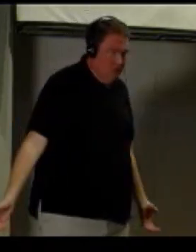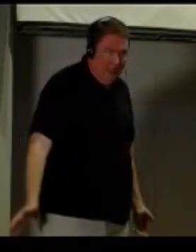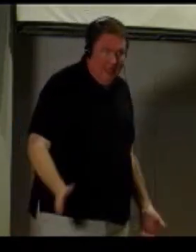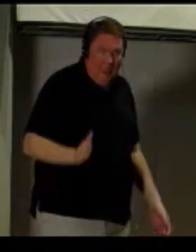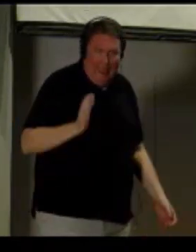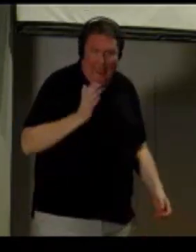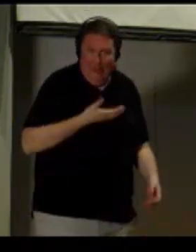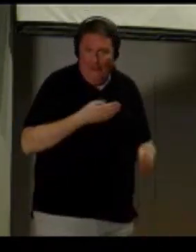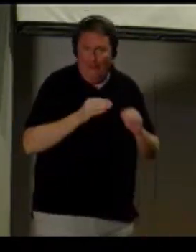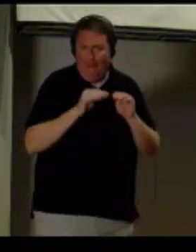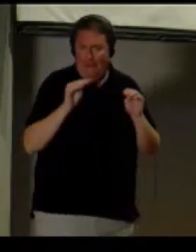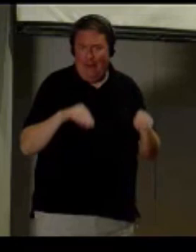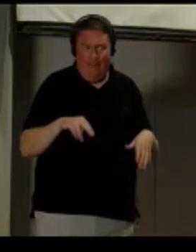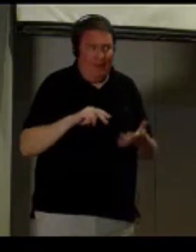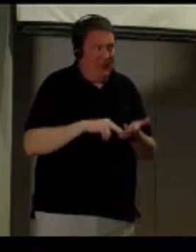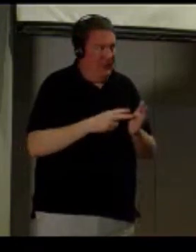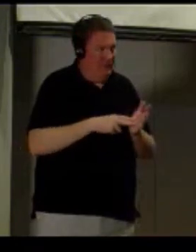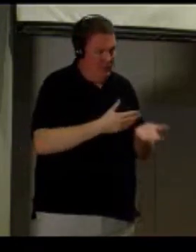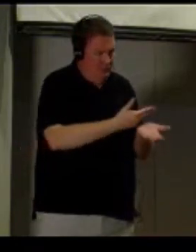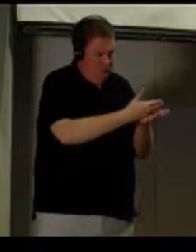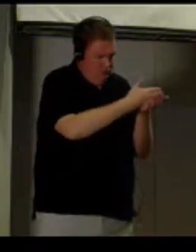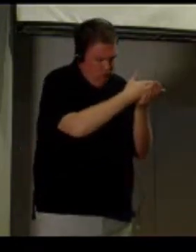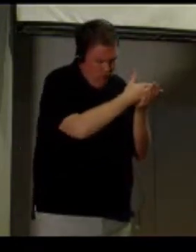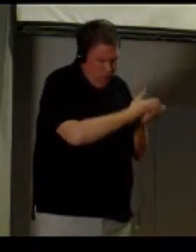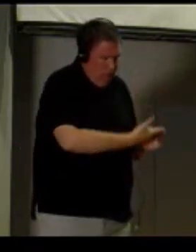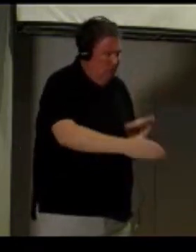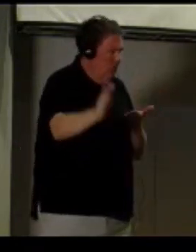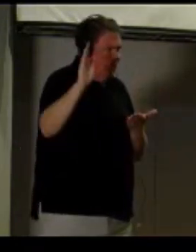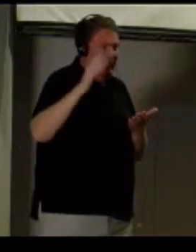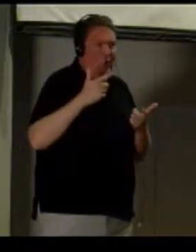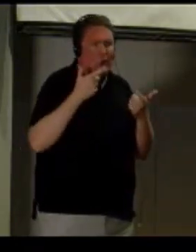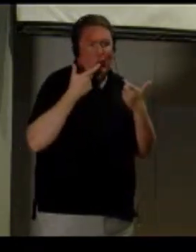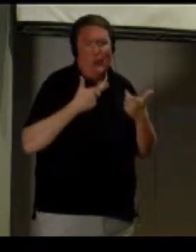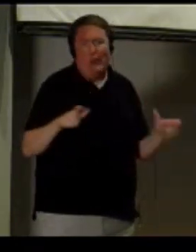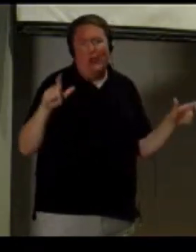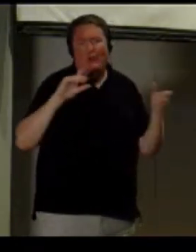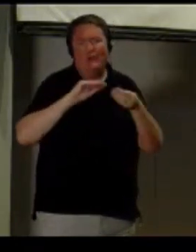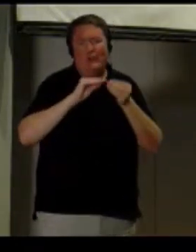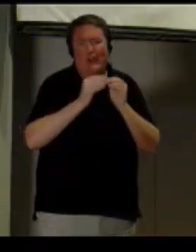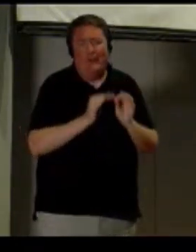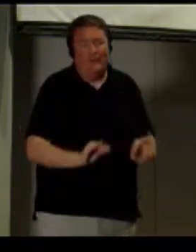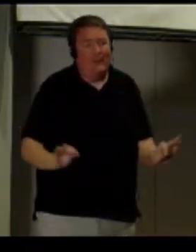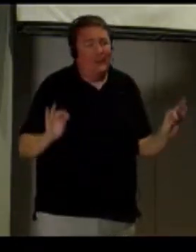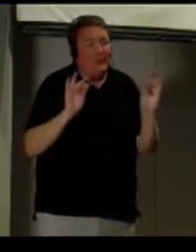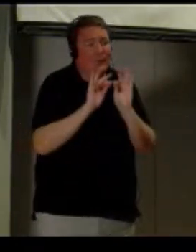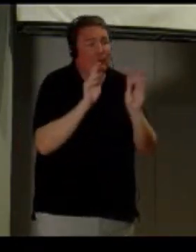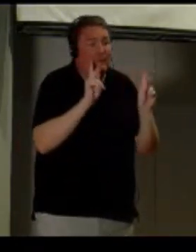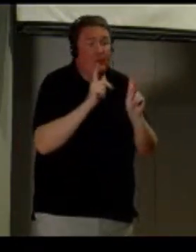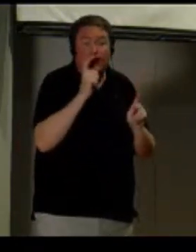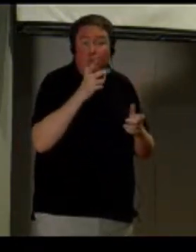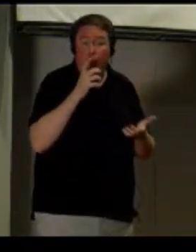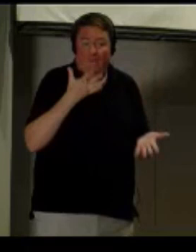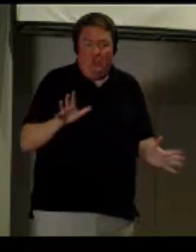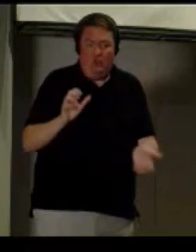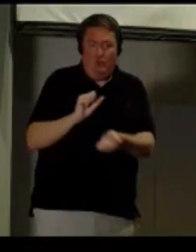museum, that leaves out a very large number of important people, people who are enslaved,